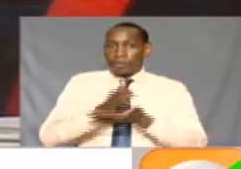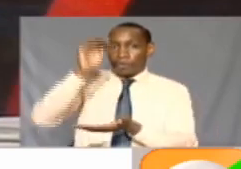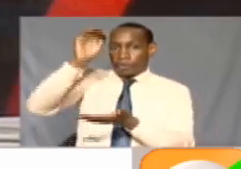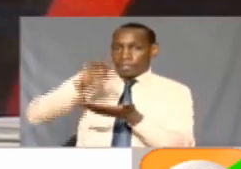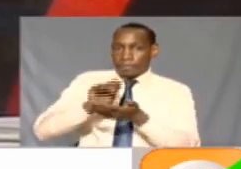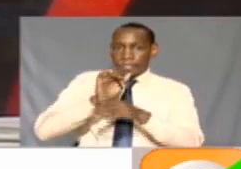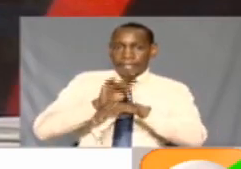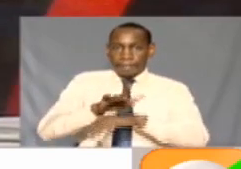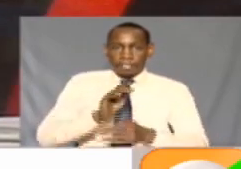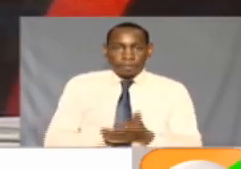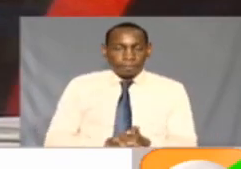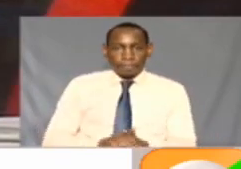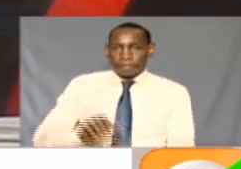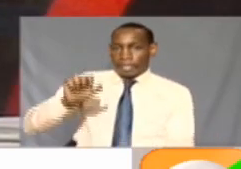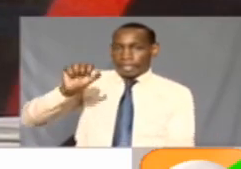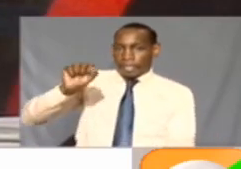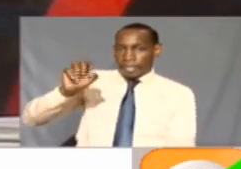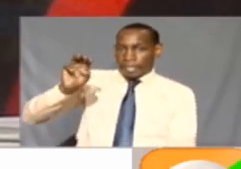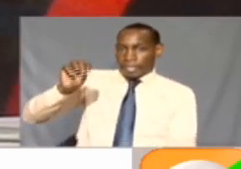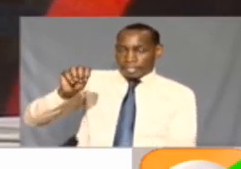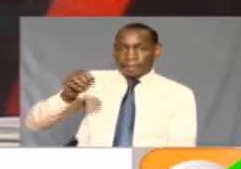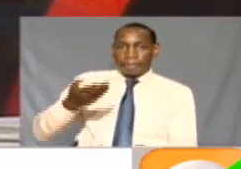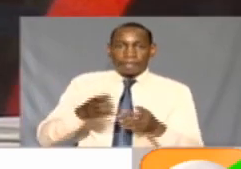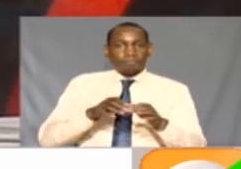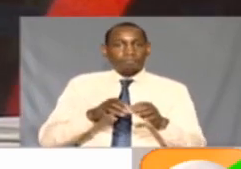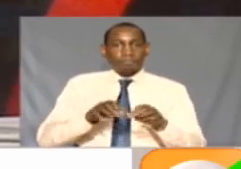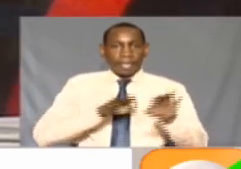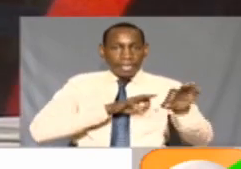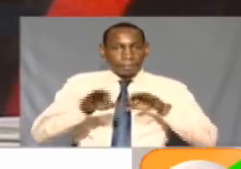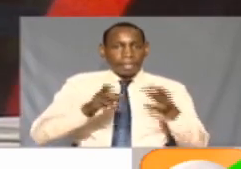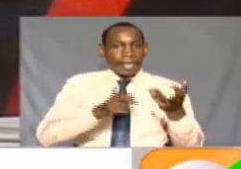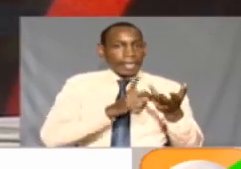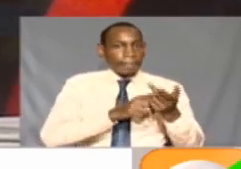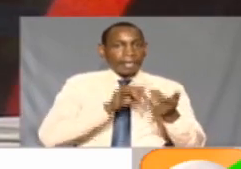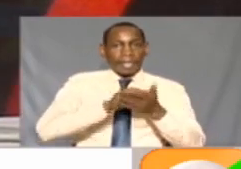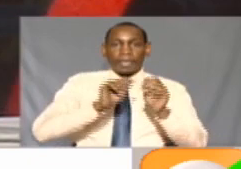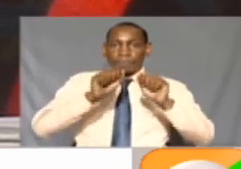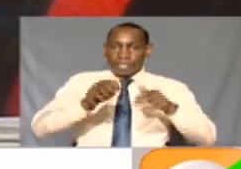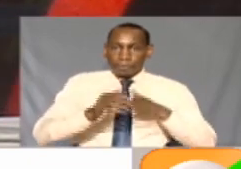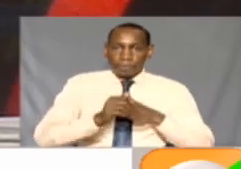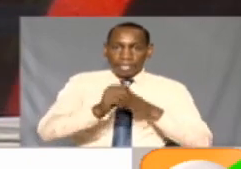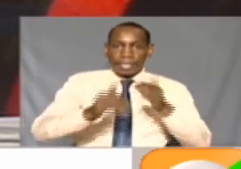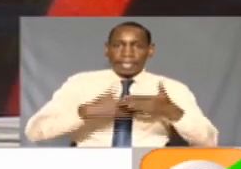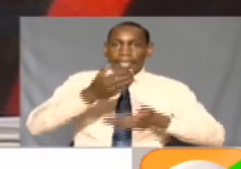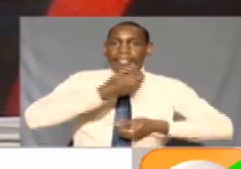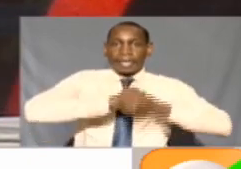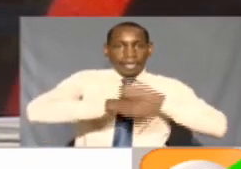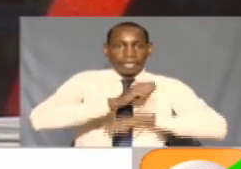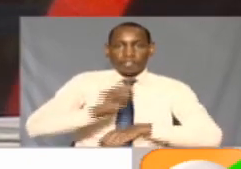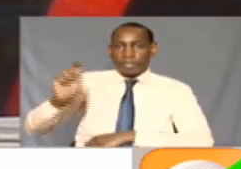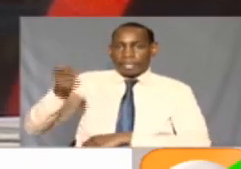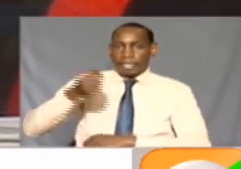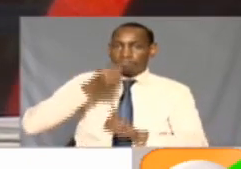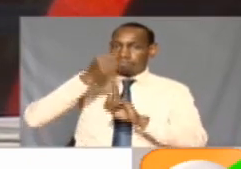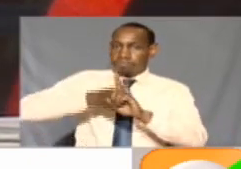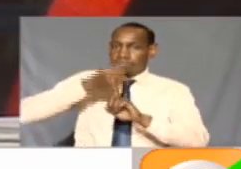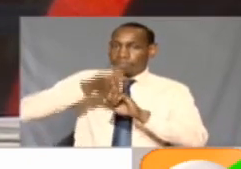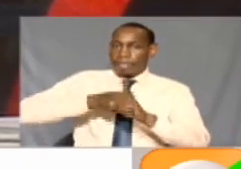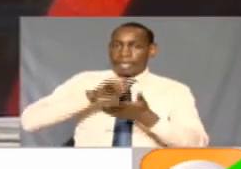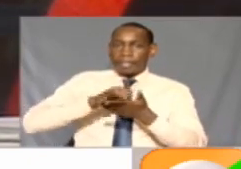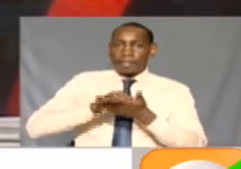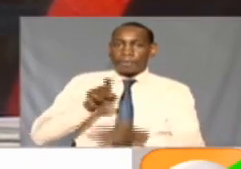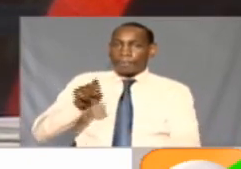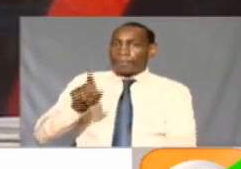reduced infections. Sam Gituku now unpacks the statistics that could define the next phase of Kenya's war on one of the most